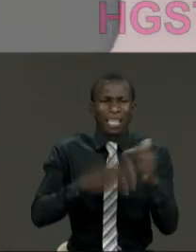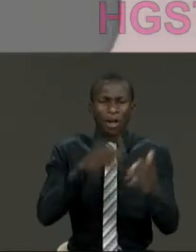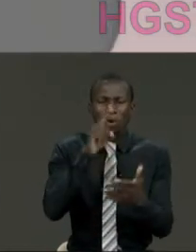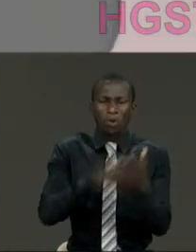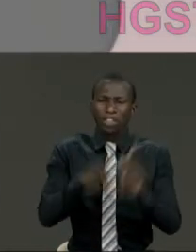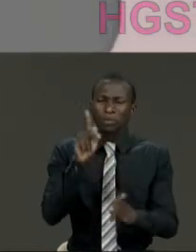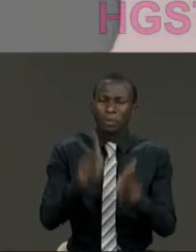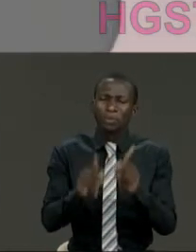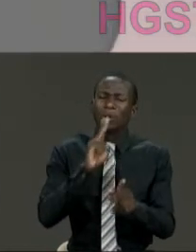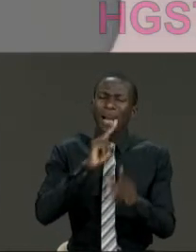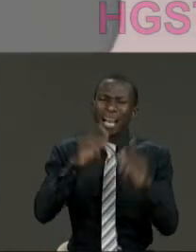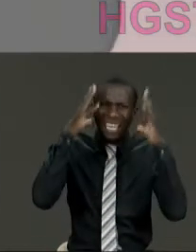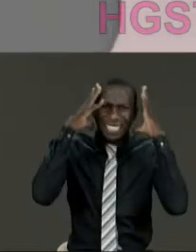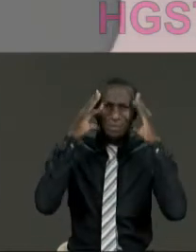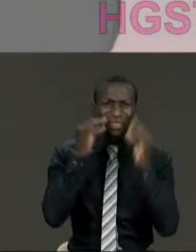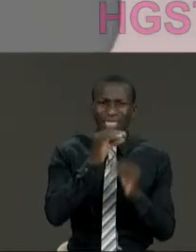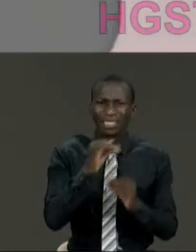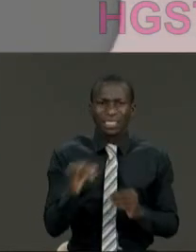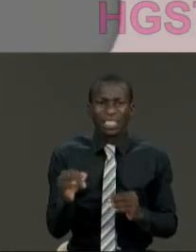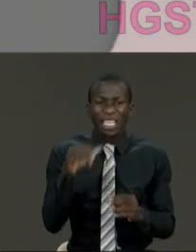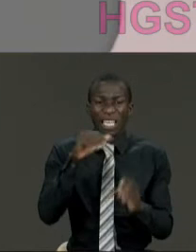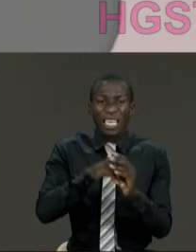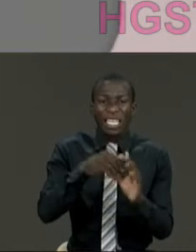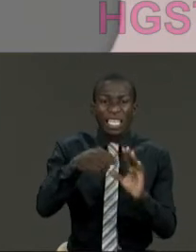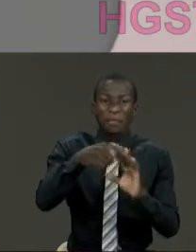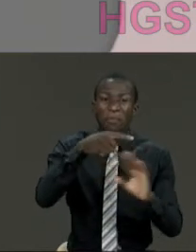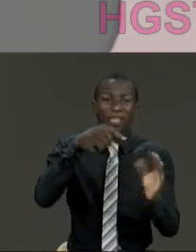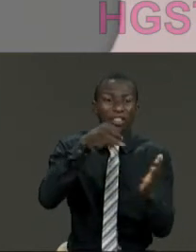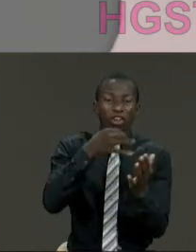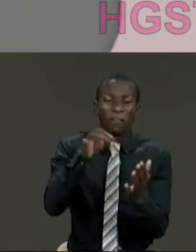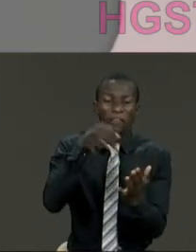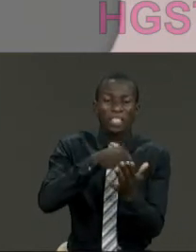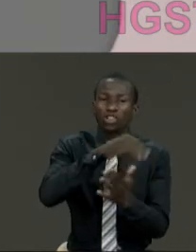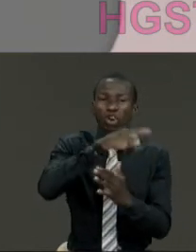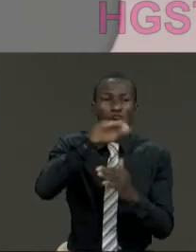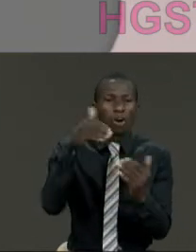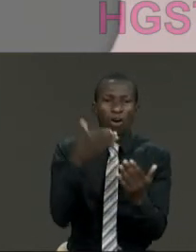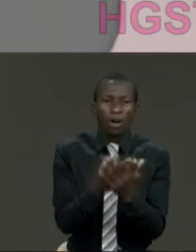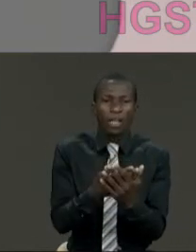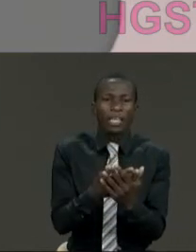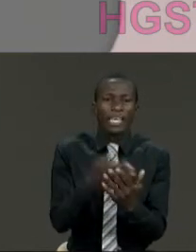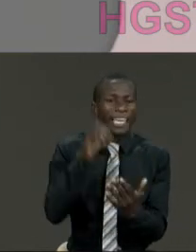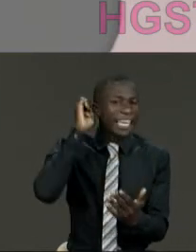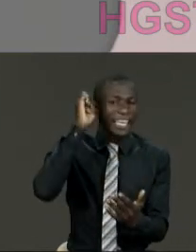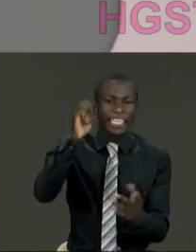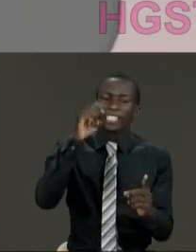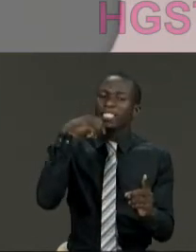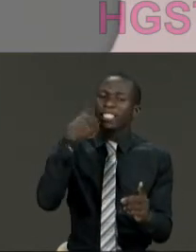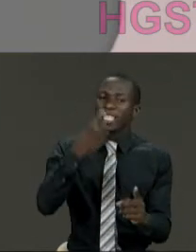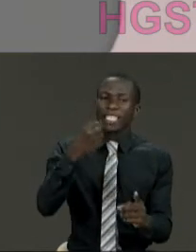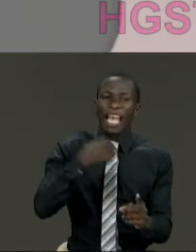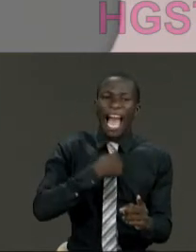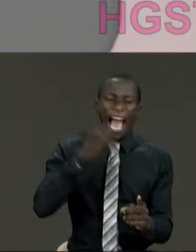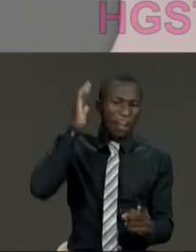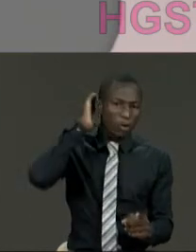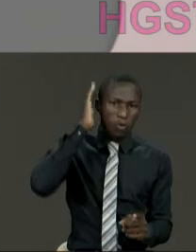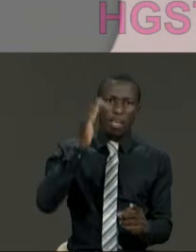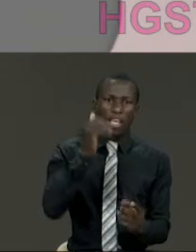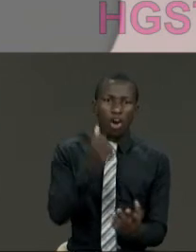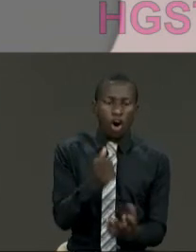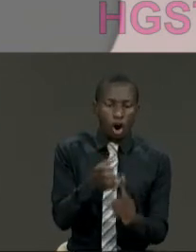are experiencing, in the midst of it all, he said, I will uphold you.